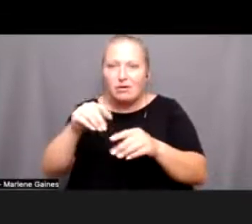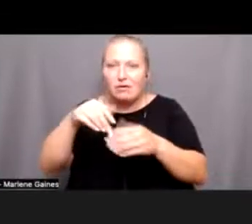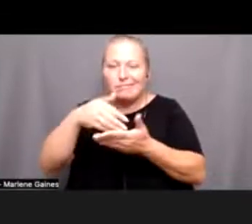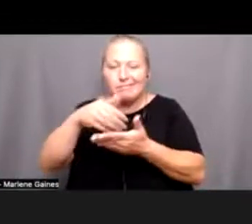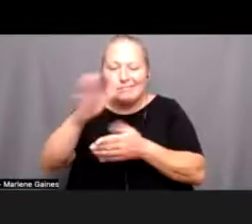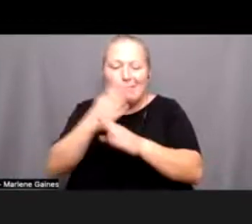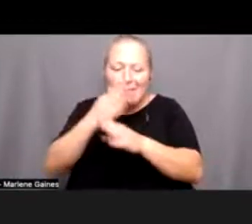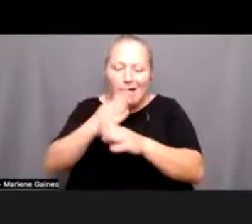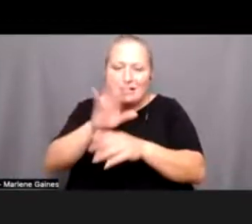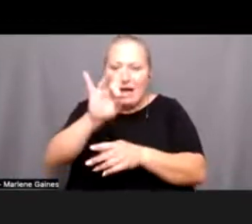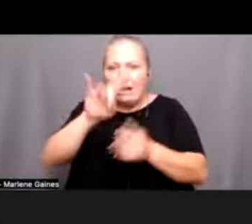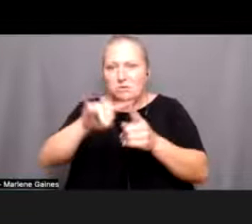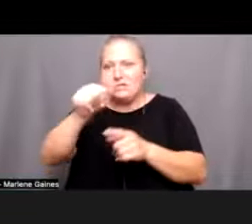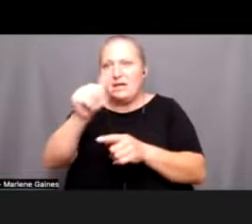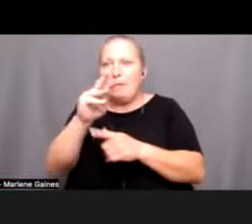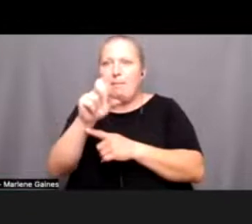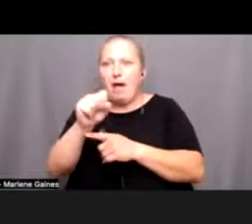away.